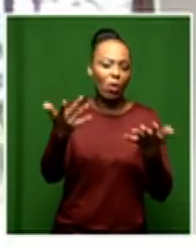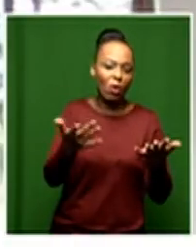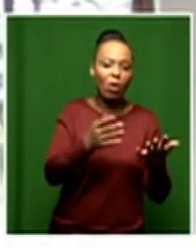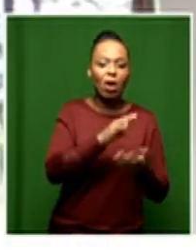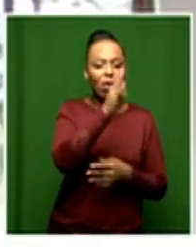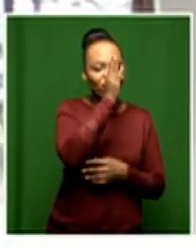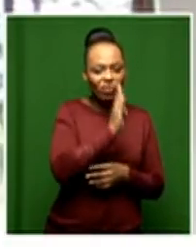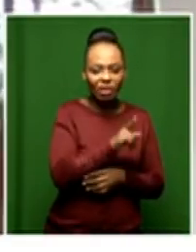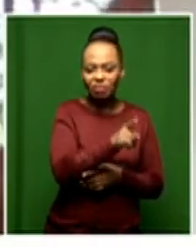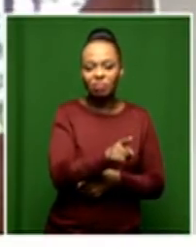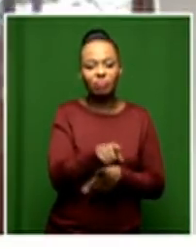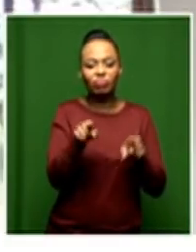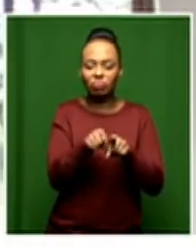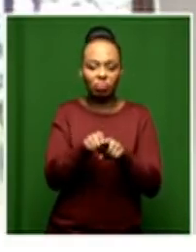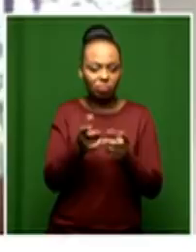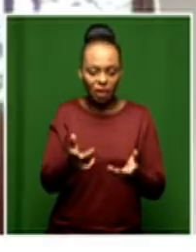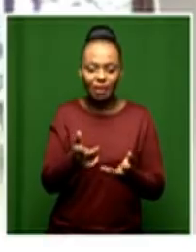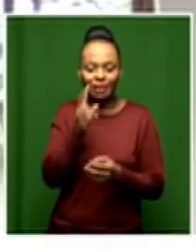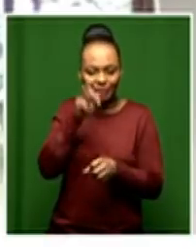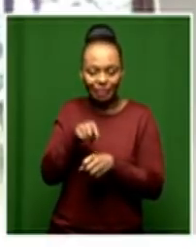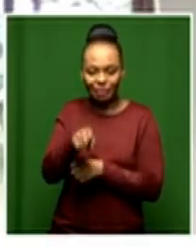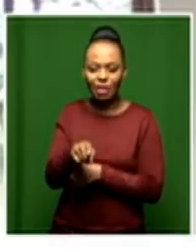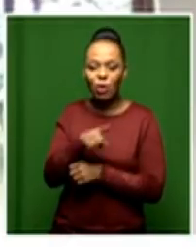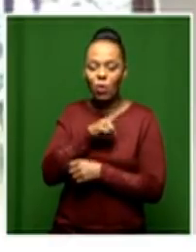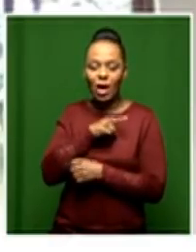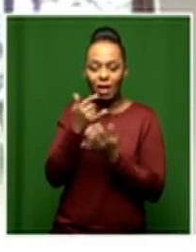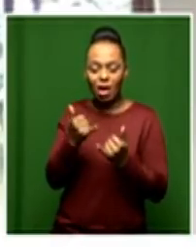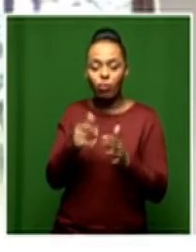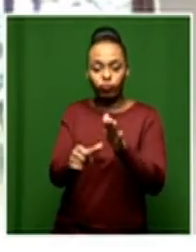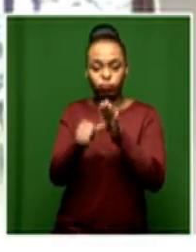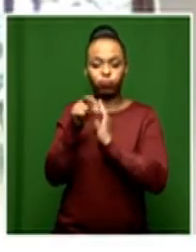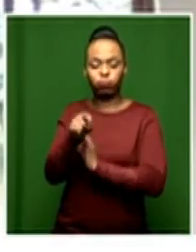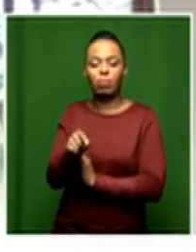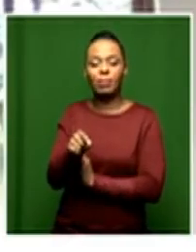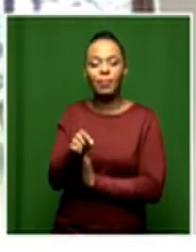Brazil. So again, it is a very dynamic